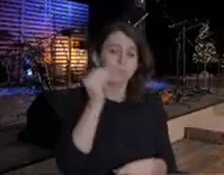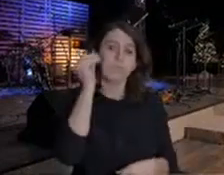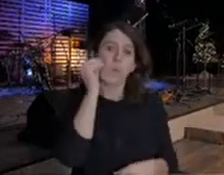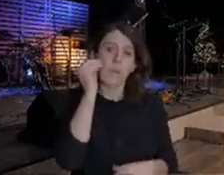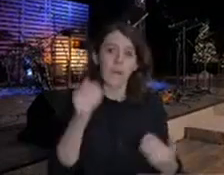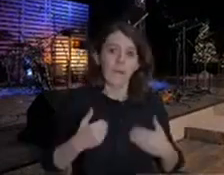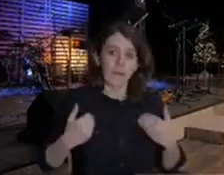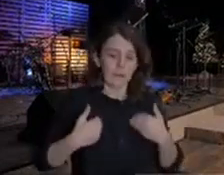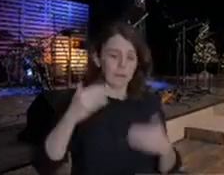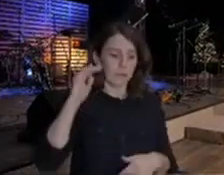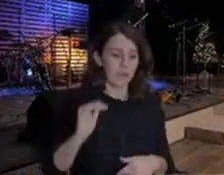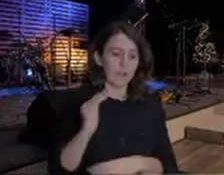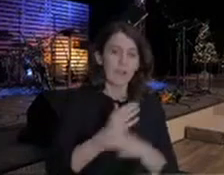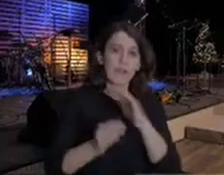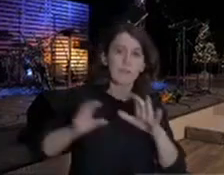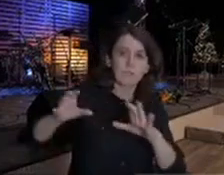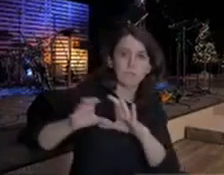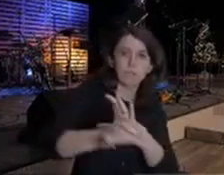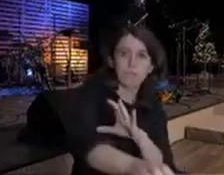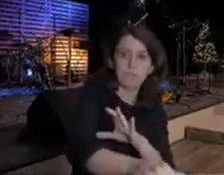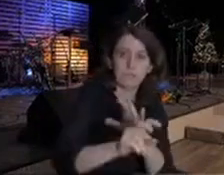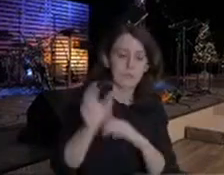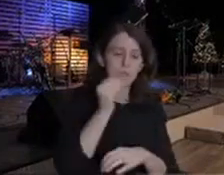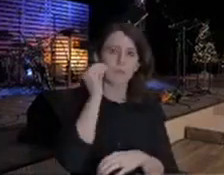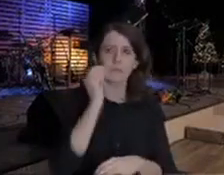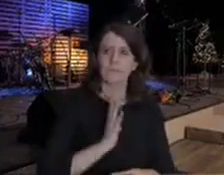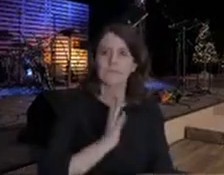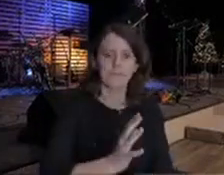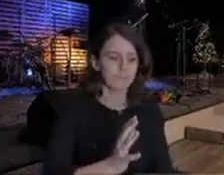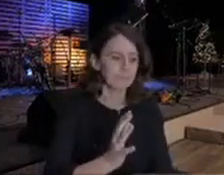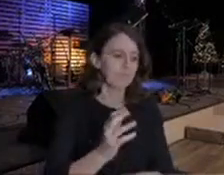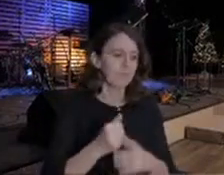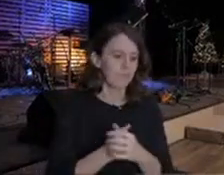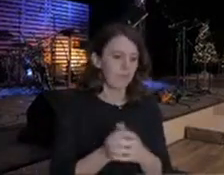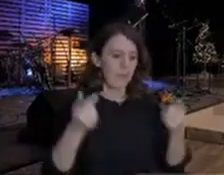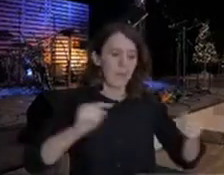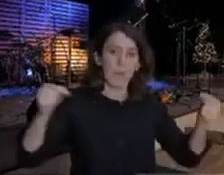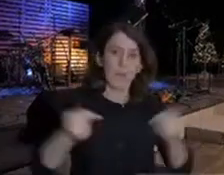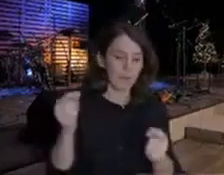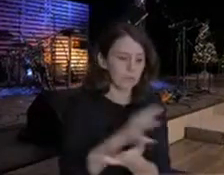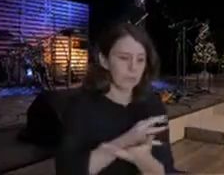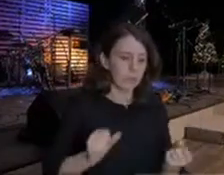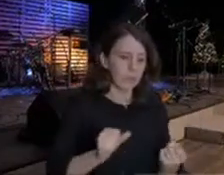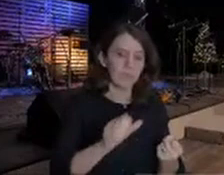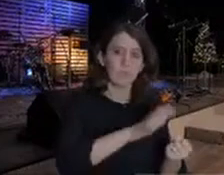my holy mountain, for the earth will be filled with the knowledge of the Lord as the waters cover the sea."